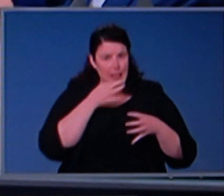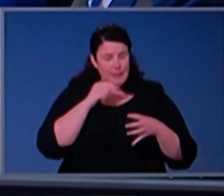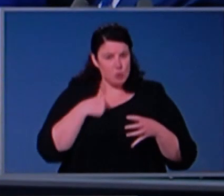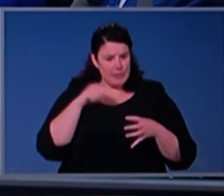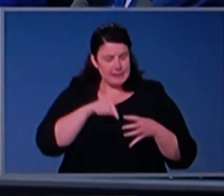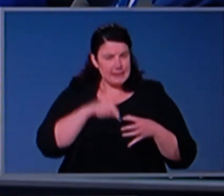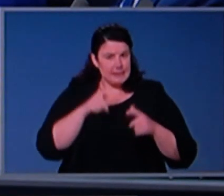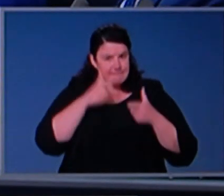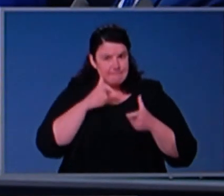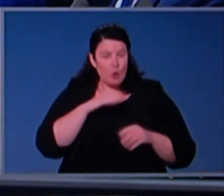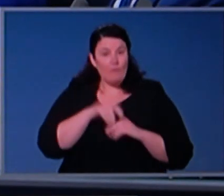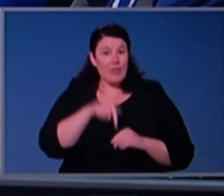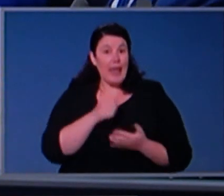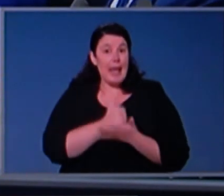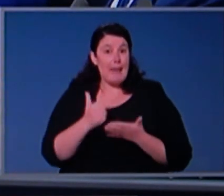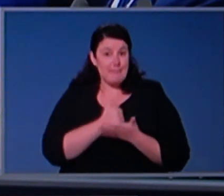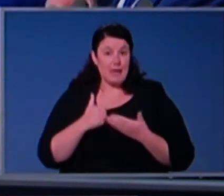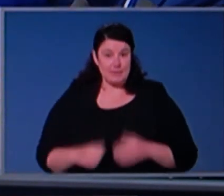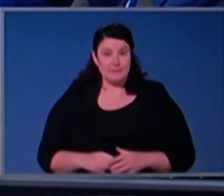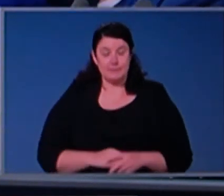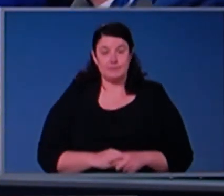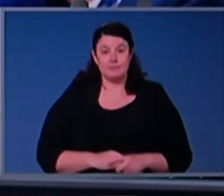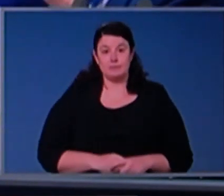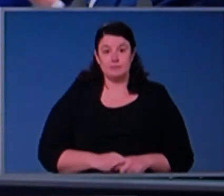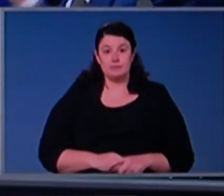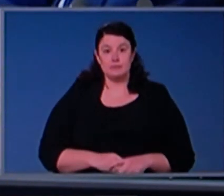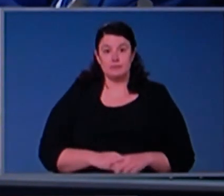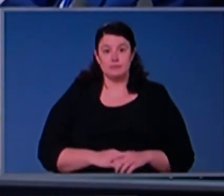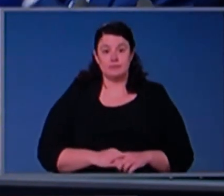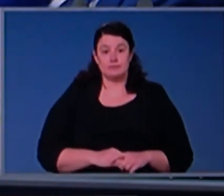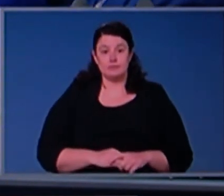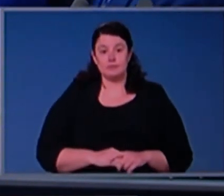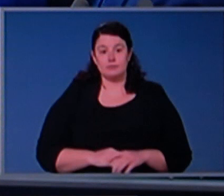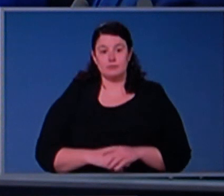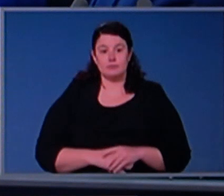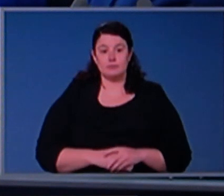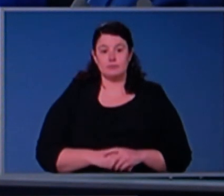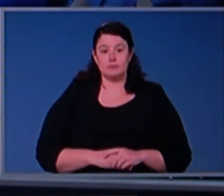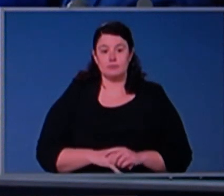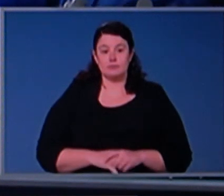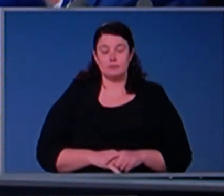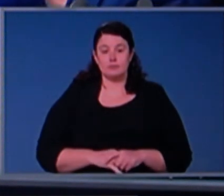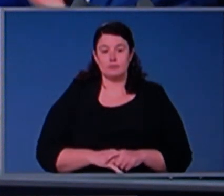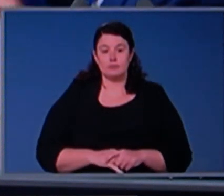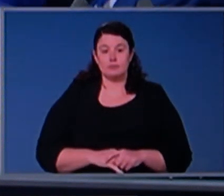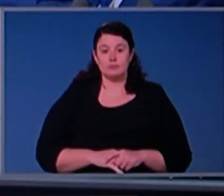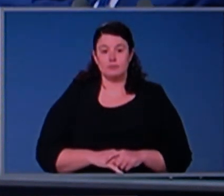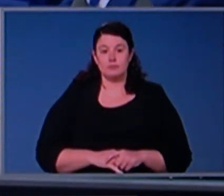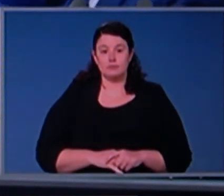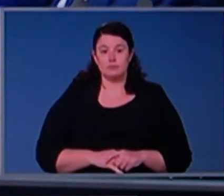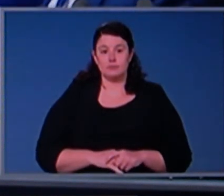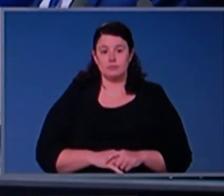which is show the next slide. This is, before we come to the current modelling on the new method, this